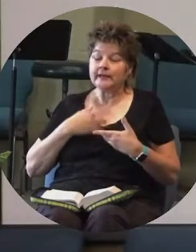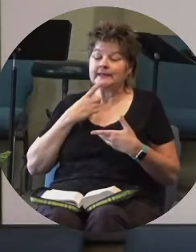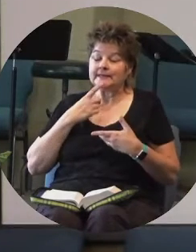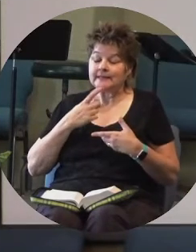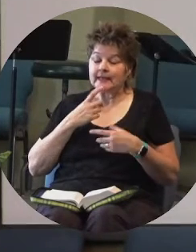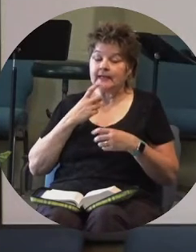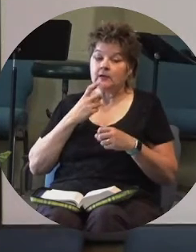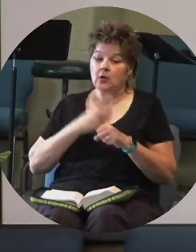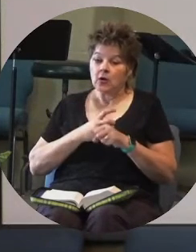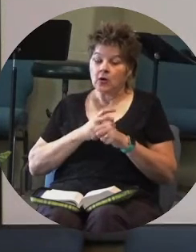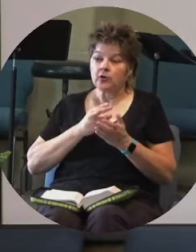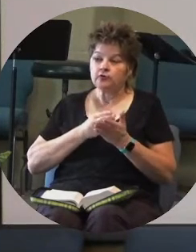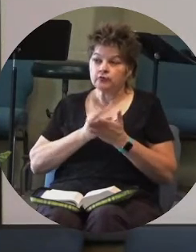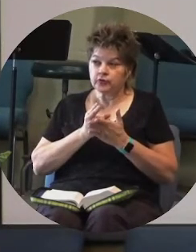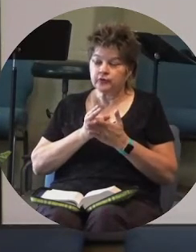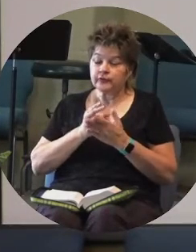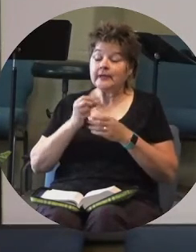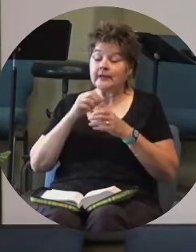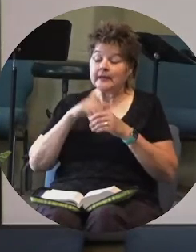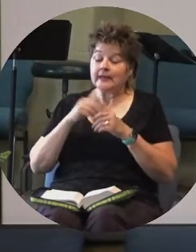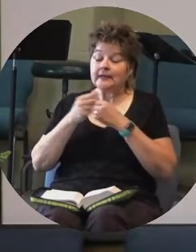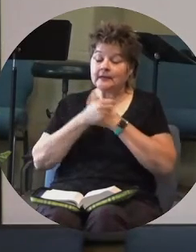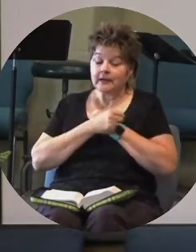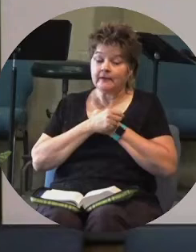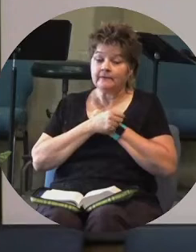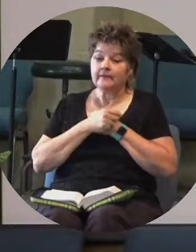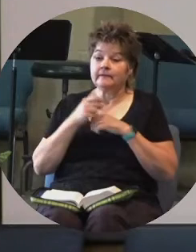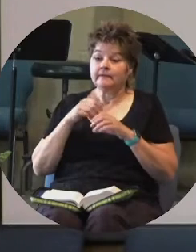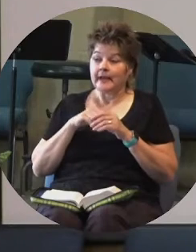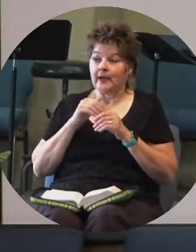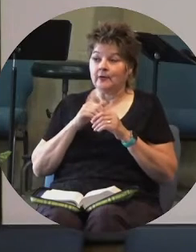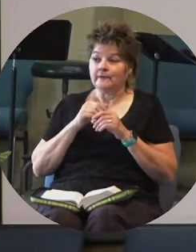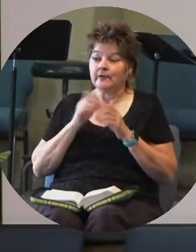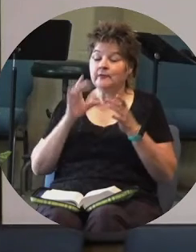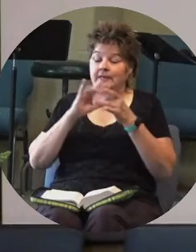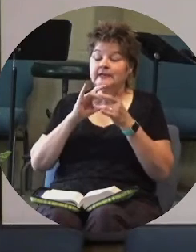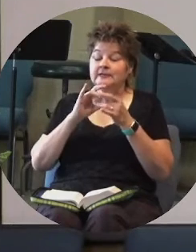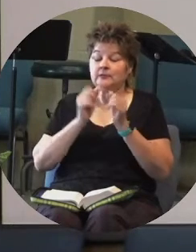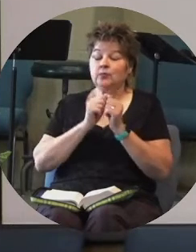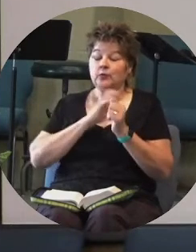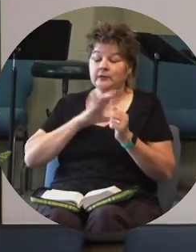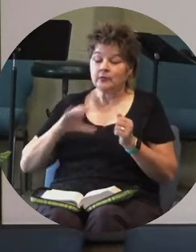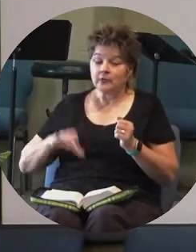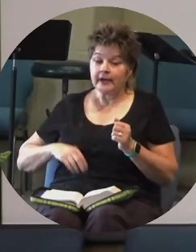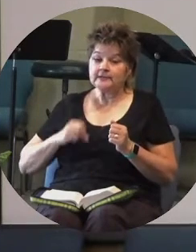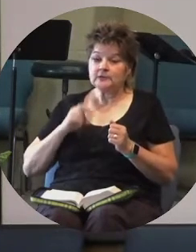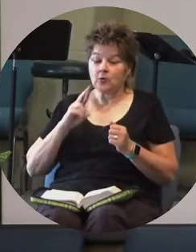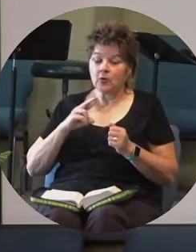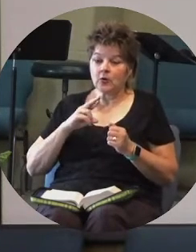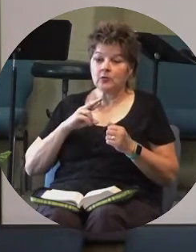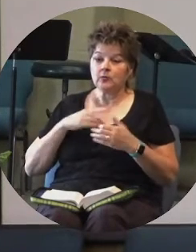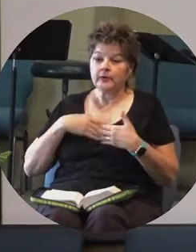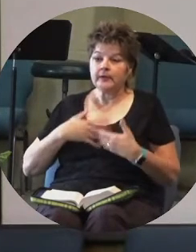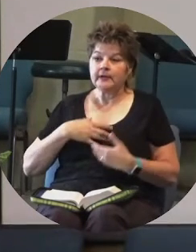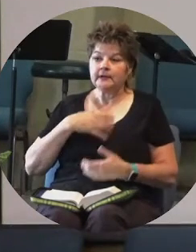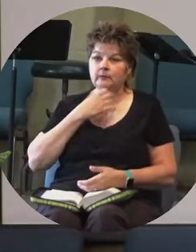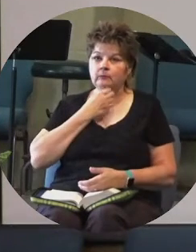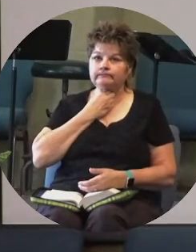love, born out of a relationship with Christ? Or are we willing to be silent